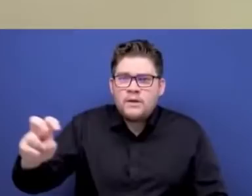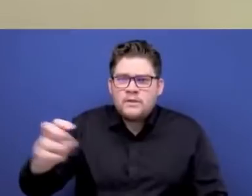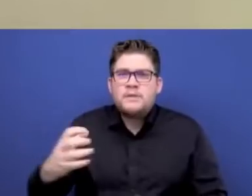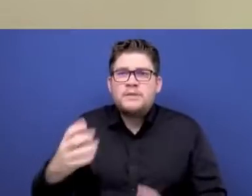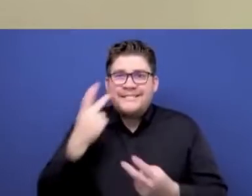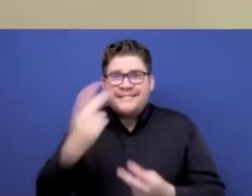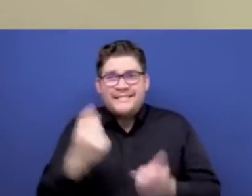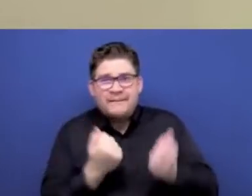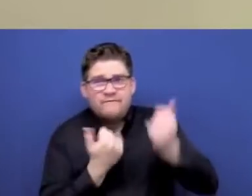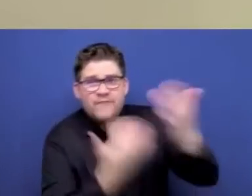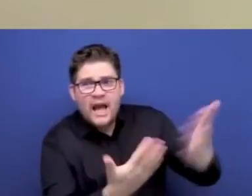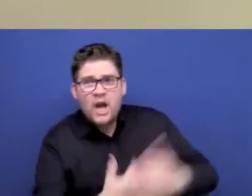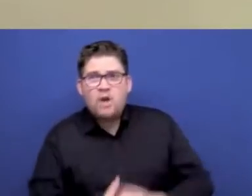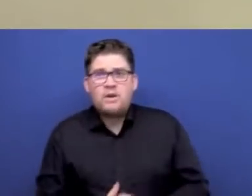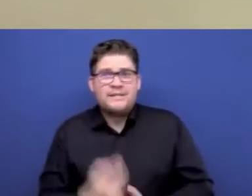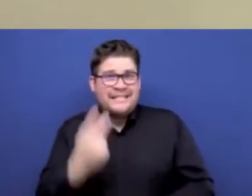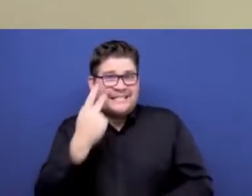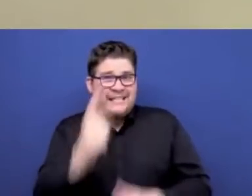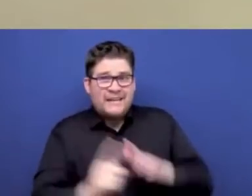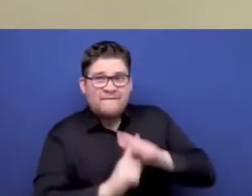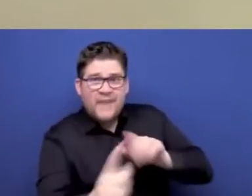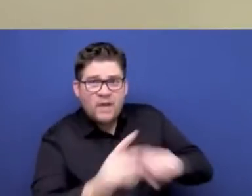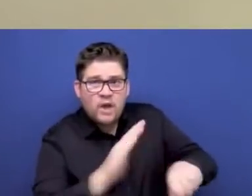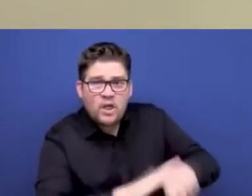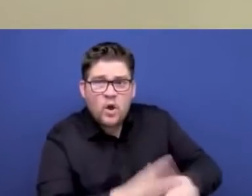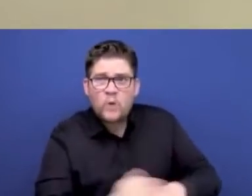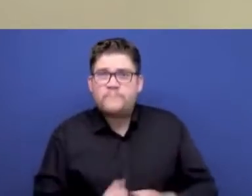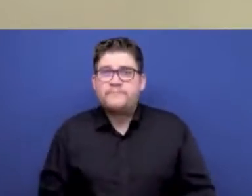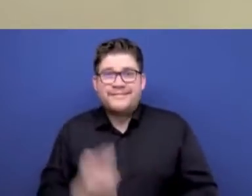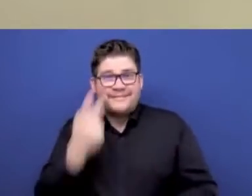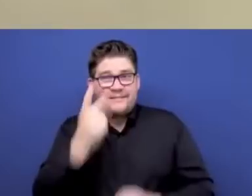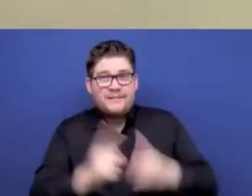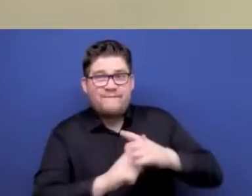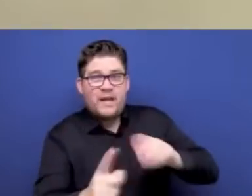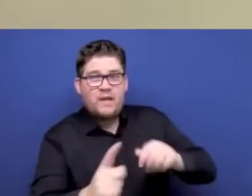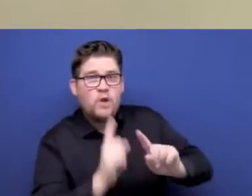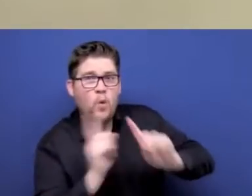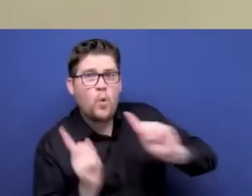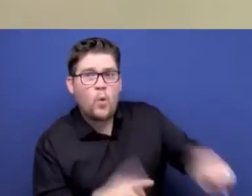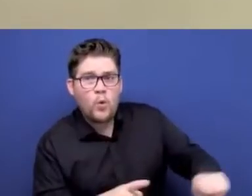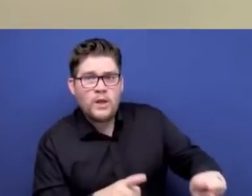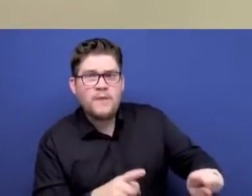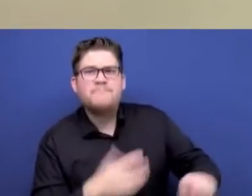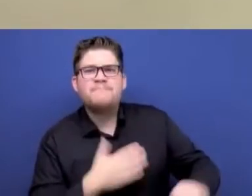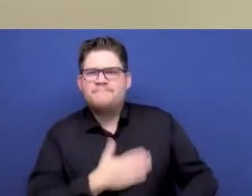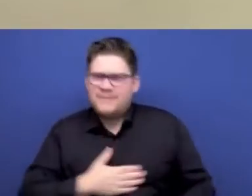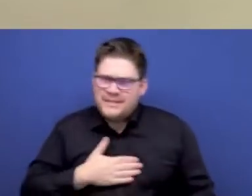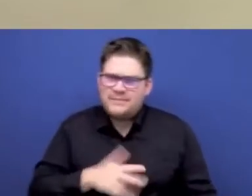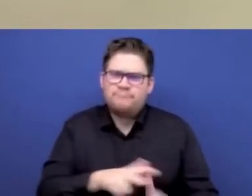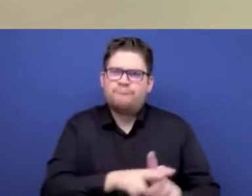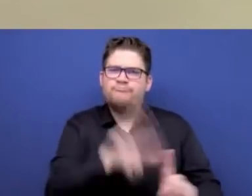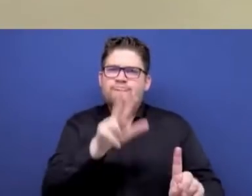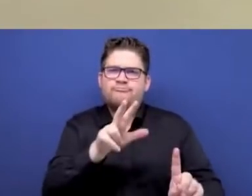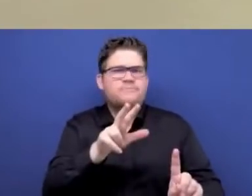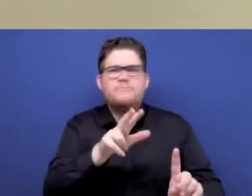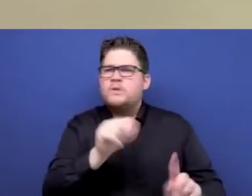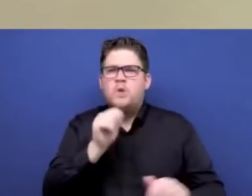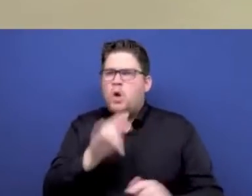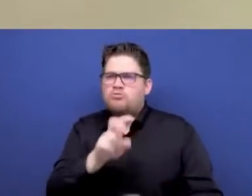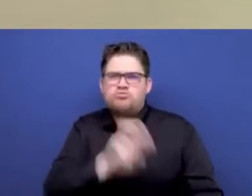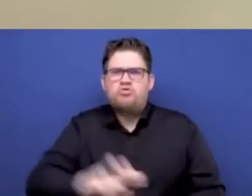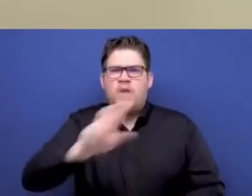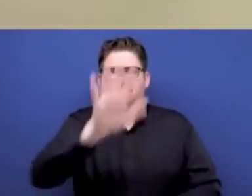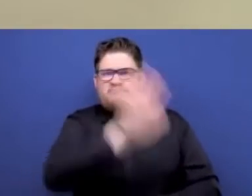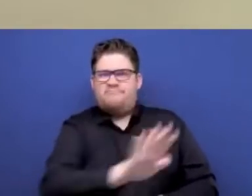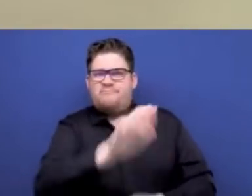with a local visitor center to rebook your trip to another area of the province. British Columbia is a very large and diverse province, and there are many